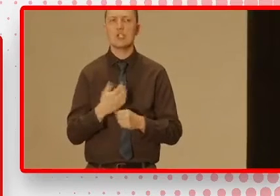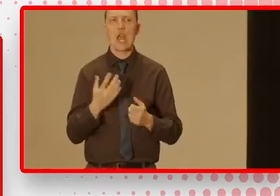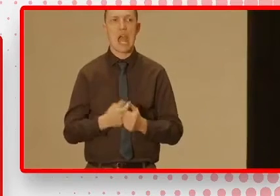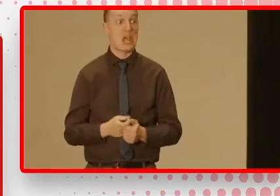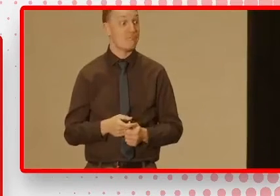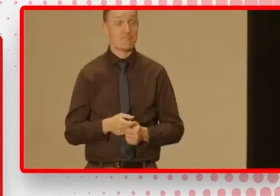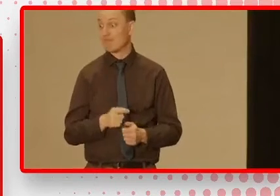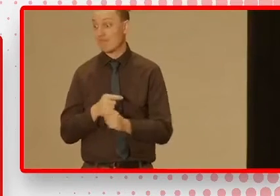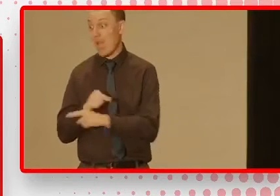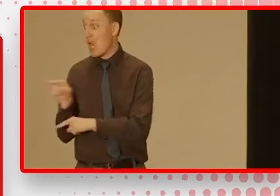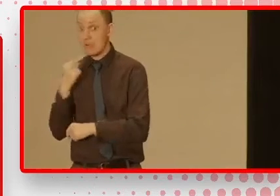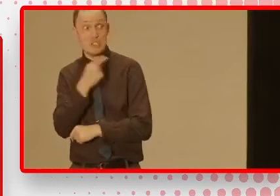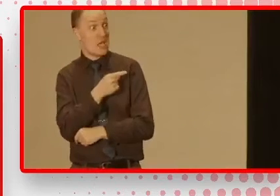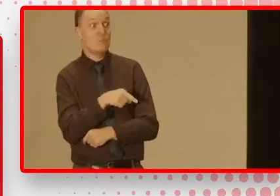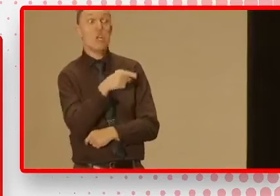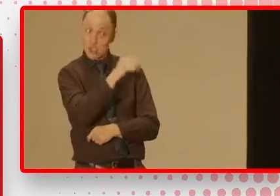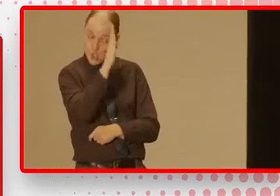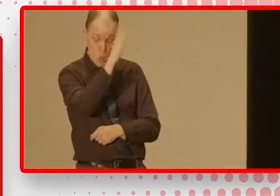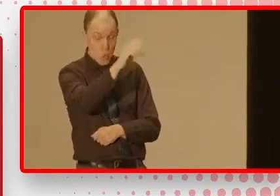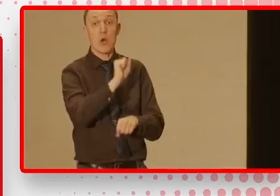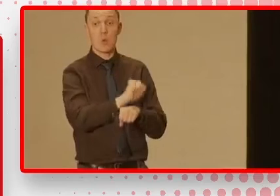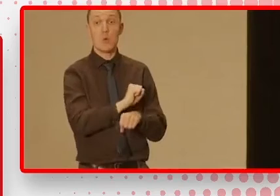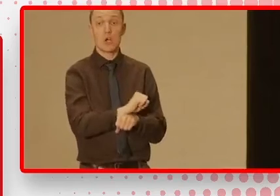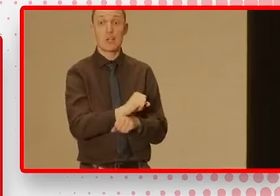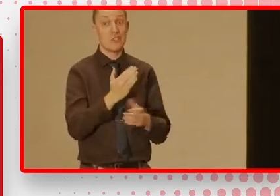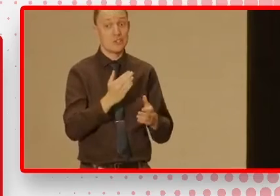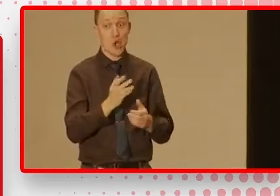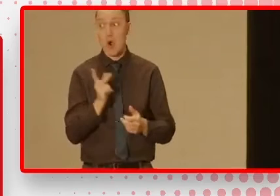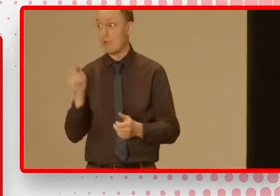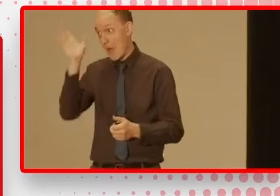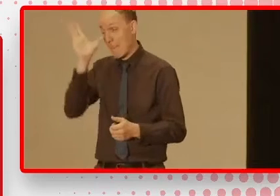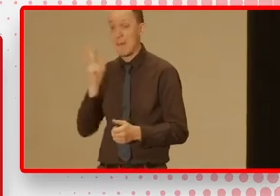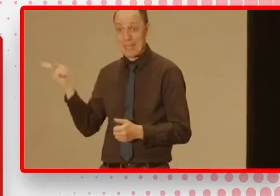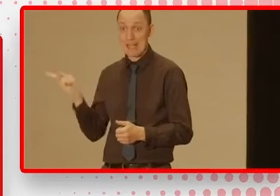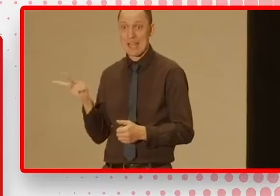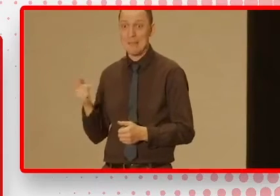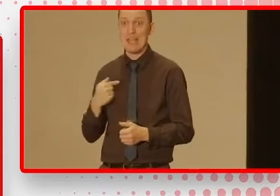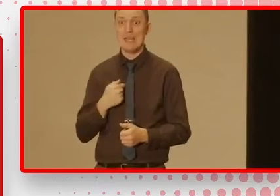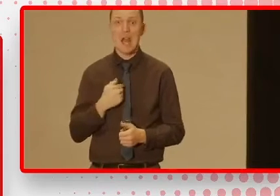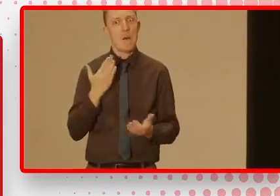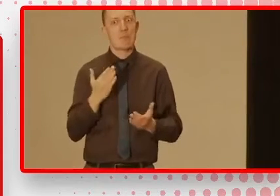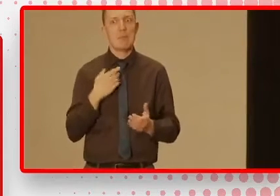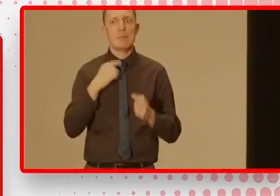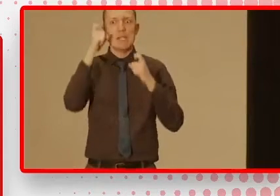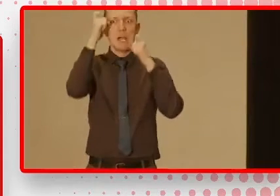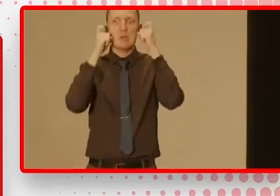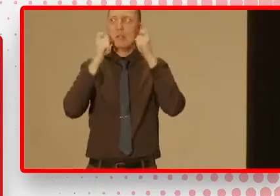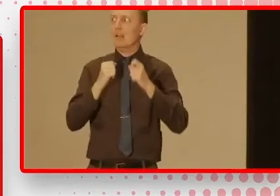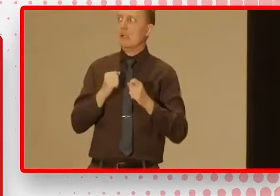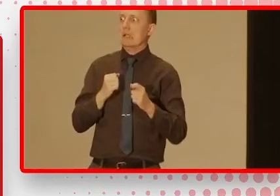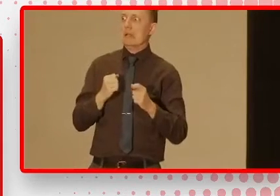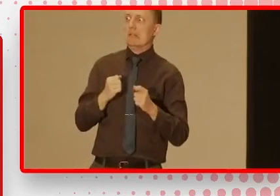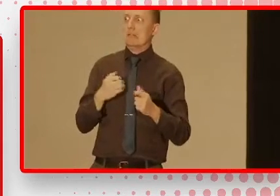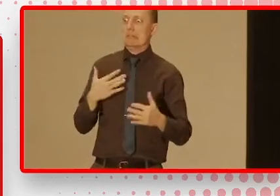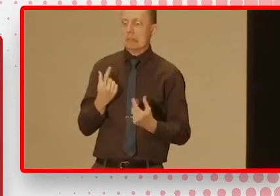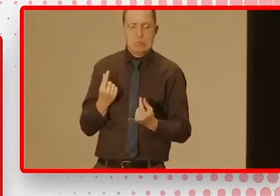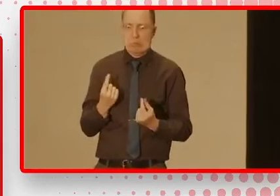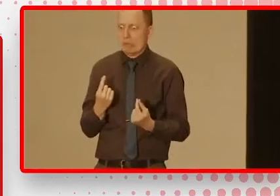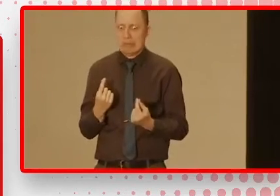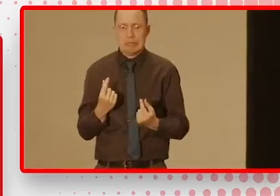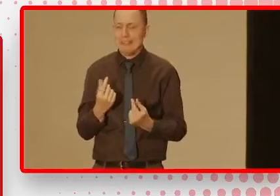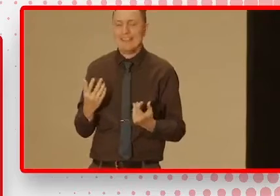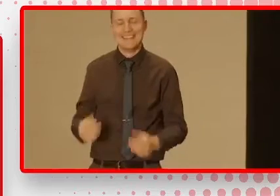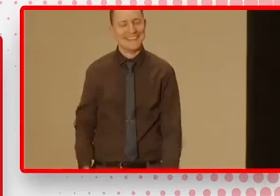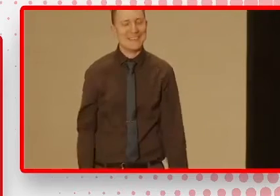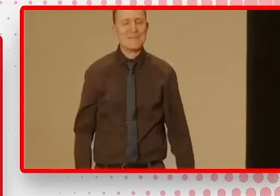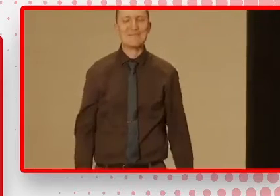work. So when they came in, I mean, seriously, you all, I probably had the look on my face like, I don't know what I'm going to do. Yeah,